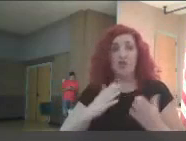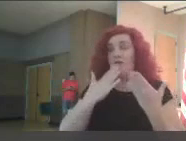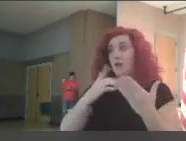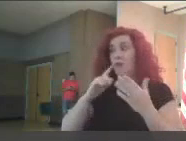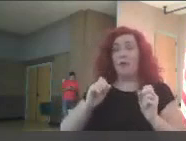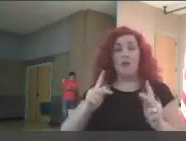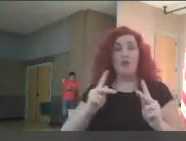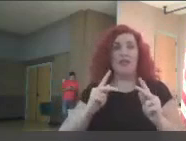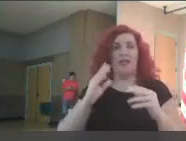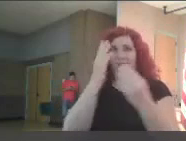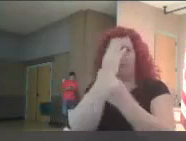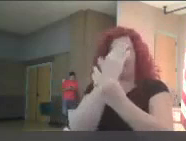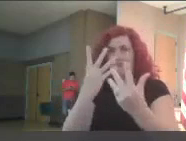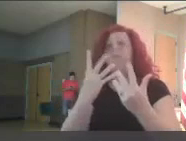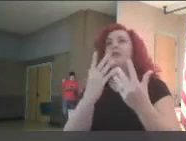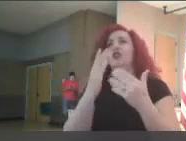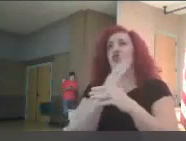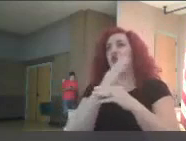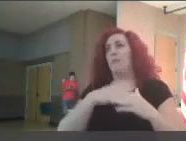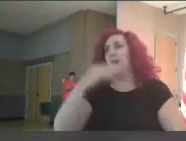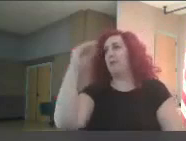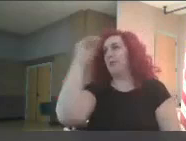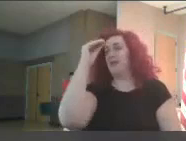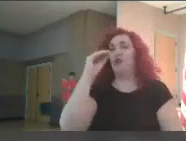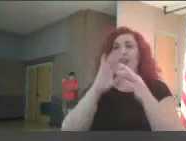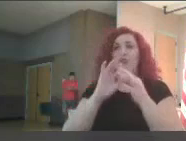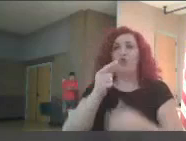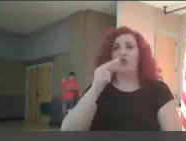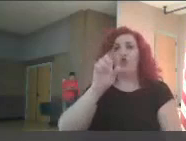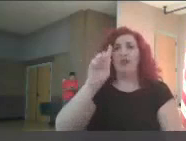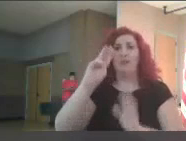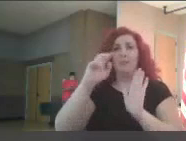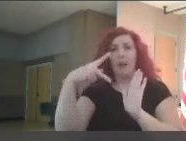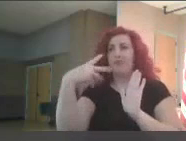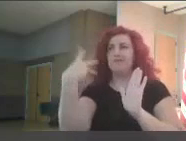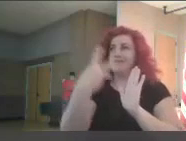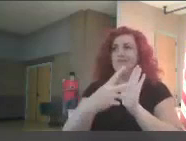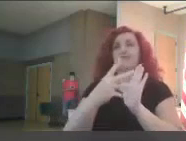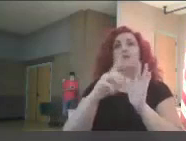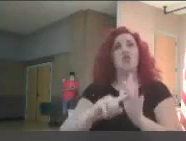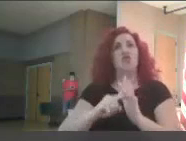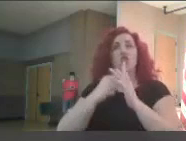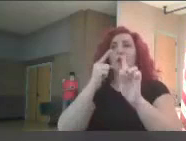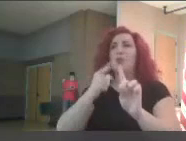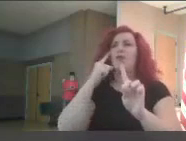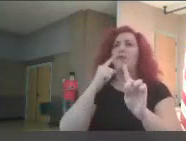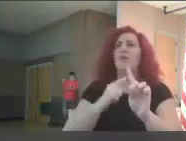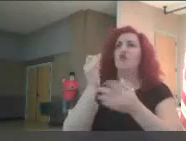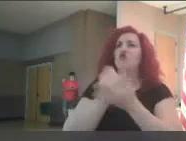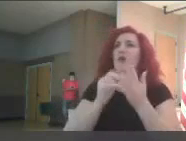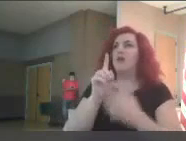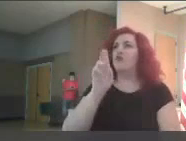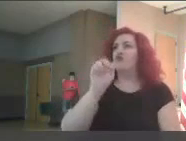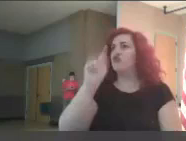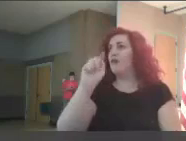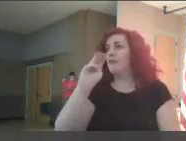views with the commission tonight regarding the grid map that was generated as the starting point for drawing the draft maps and eventually